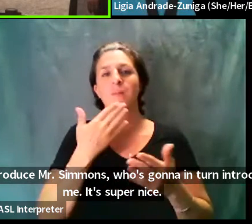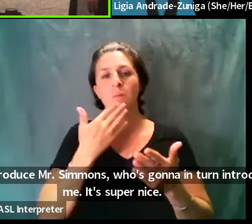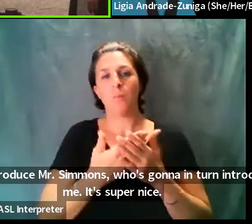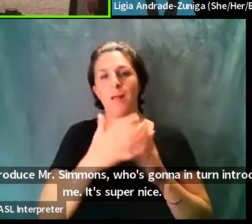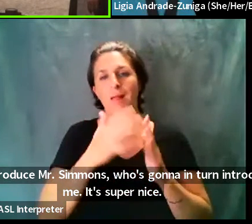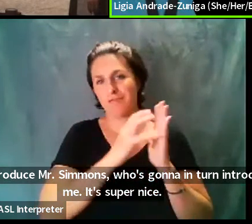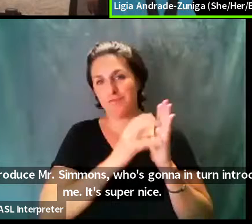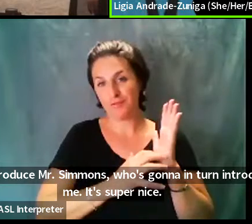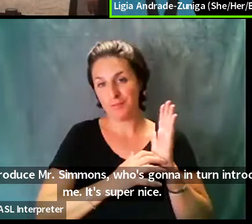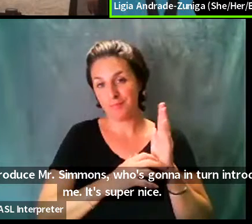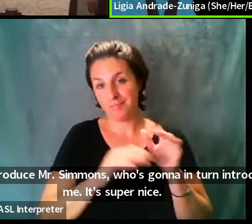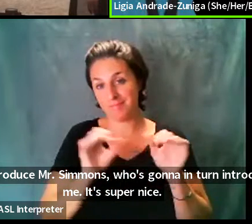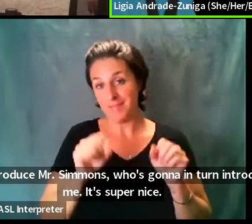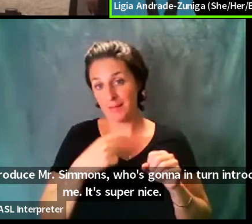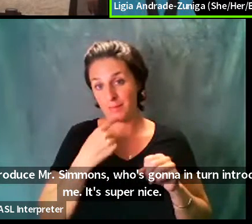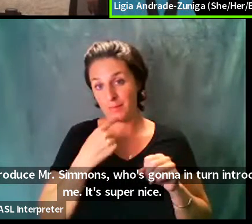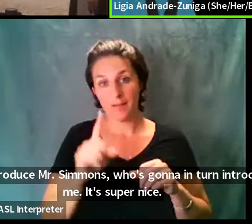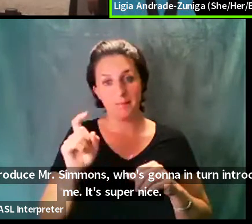tell.